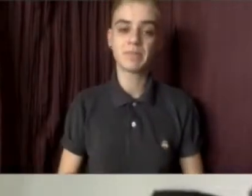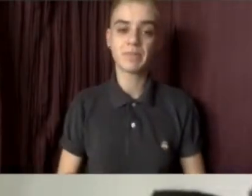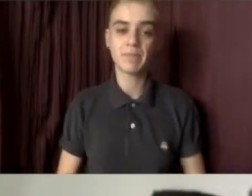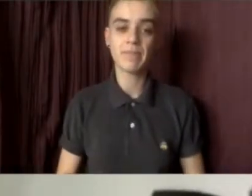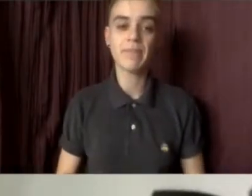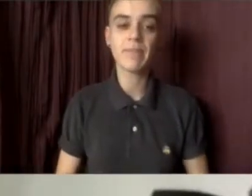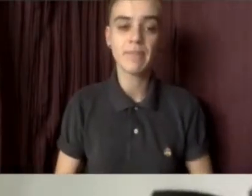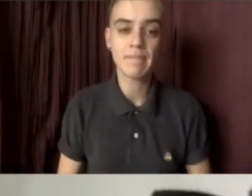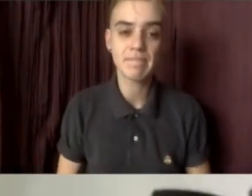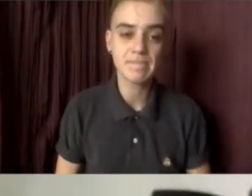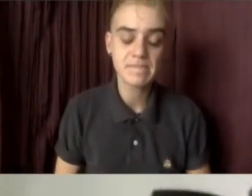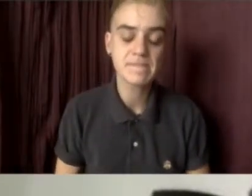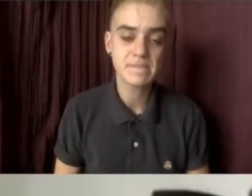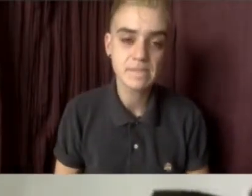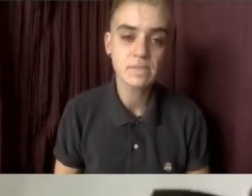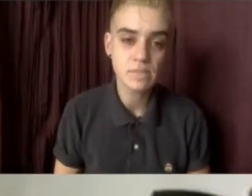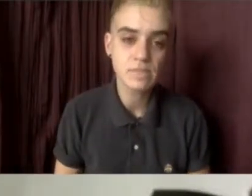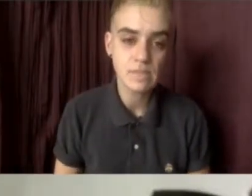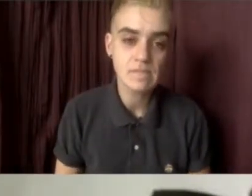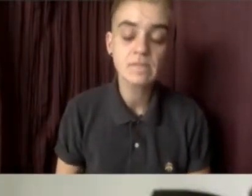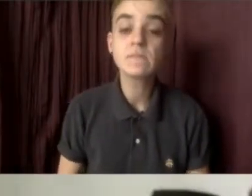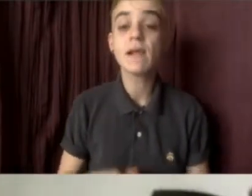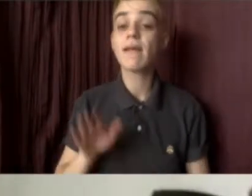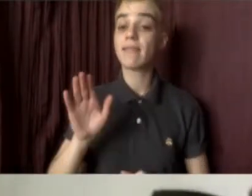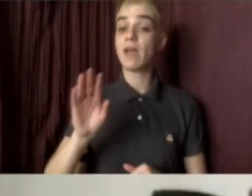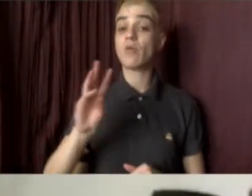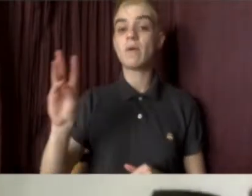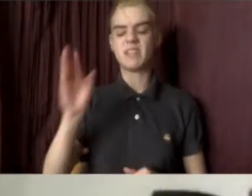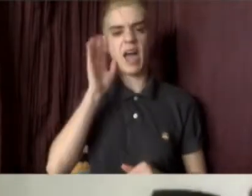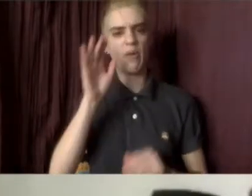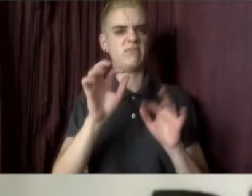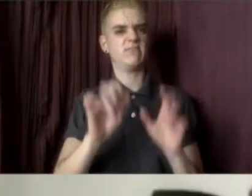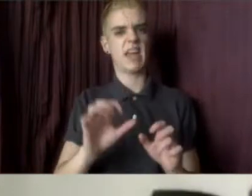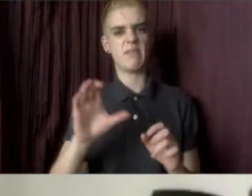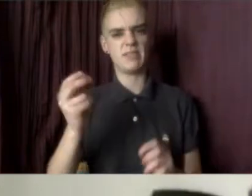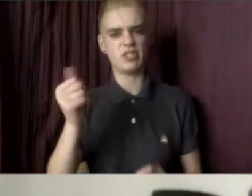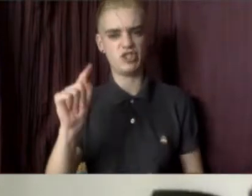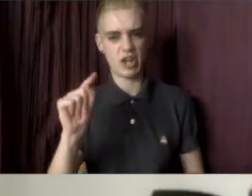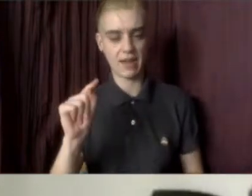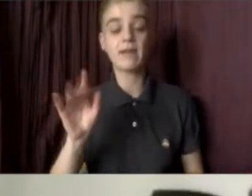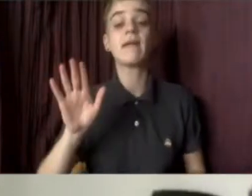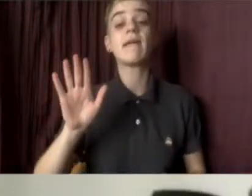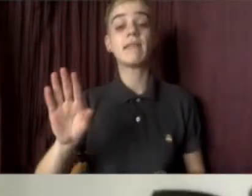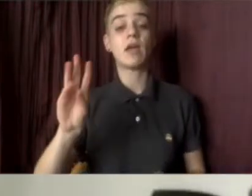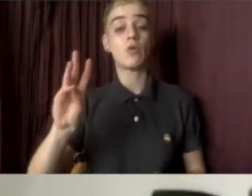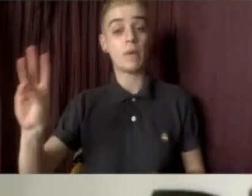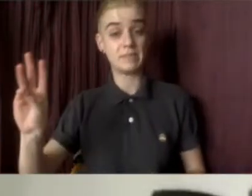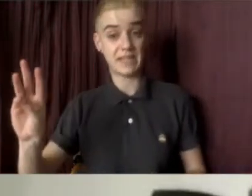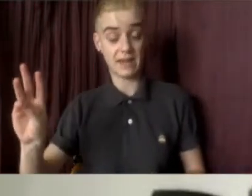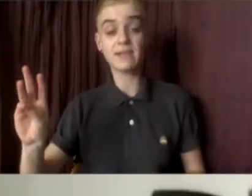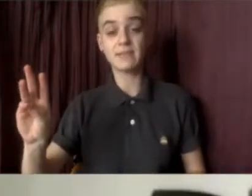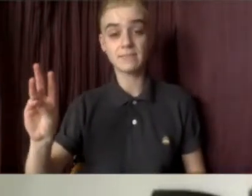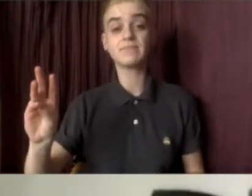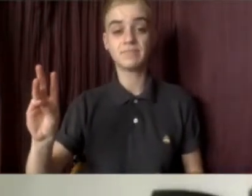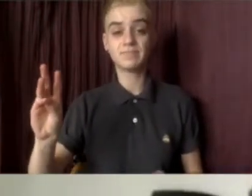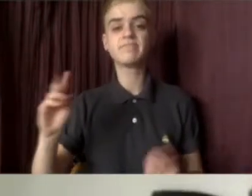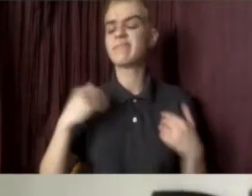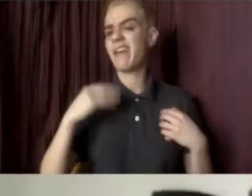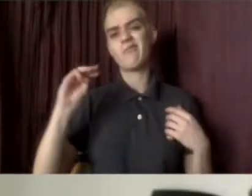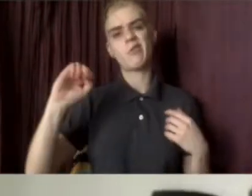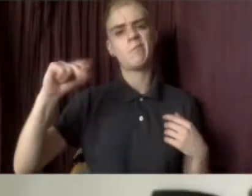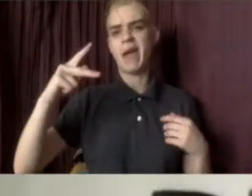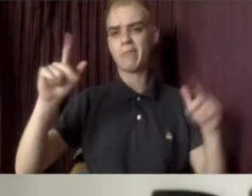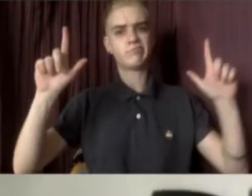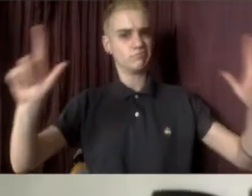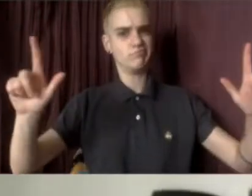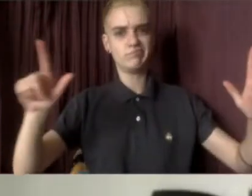the PNAs are the civil rights lawyers for people with disabilities, and they will help to make sure that the people in your community,